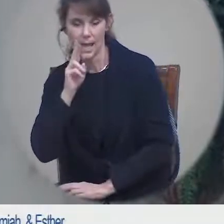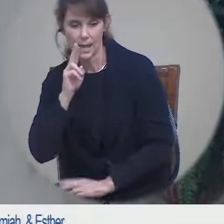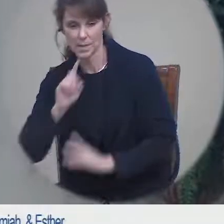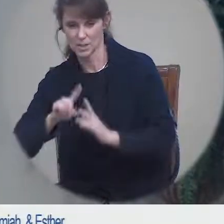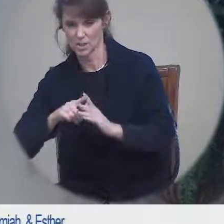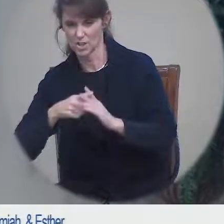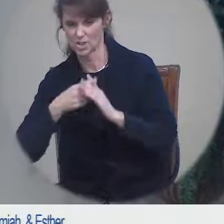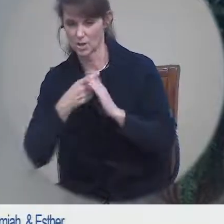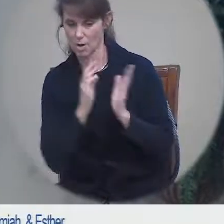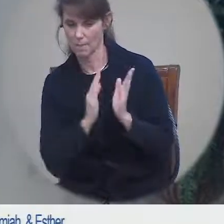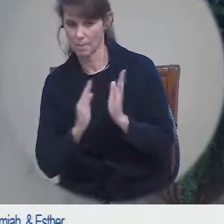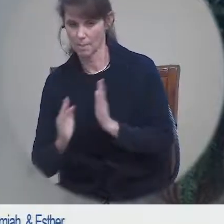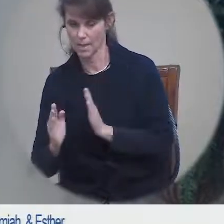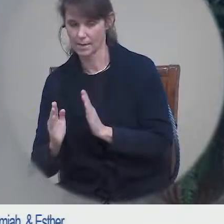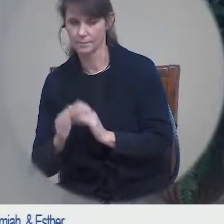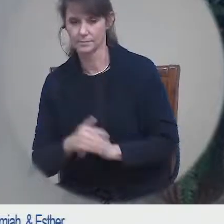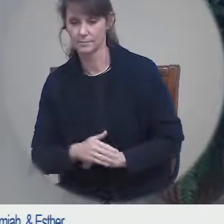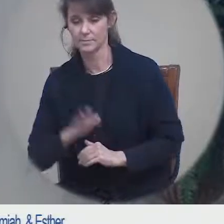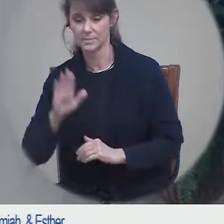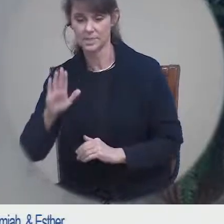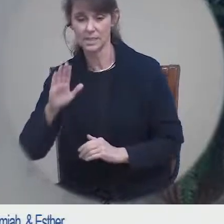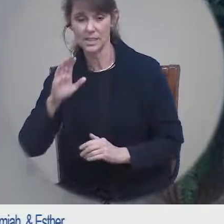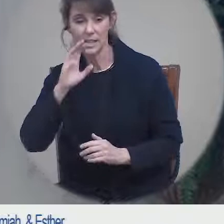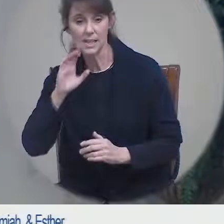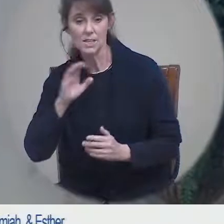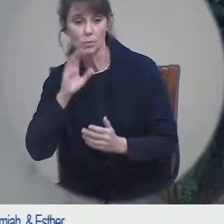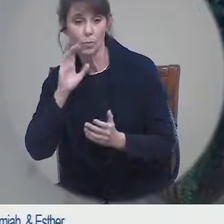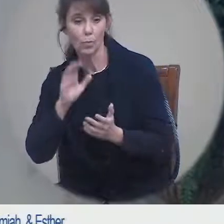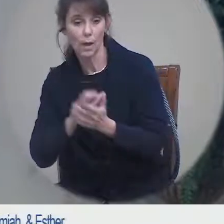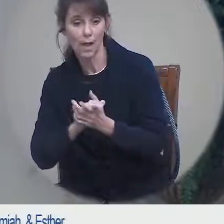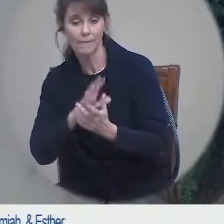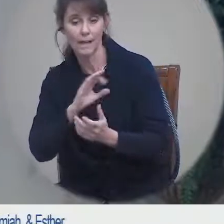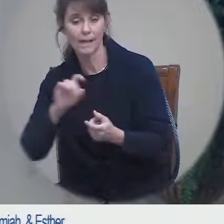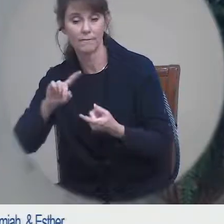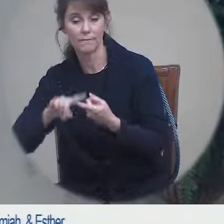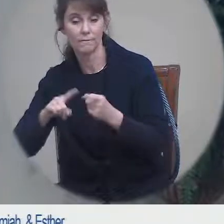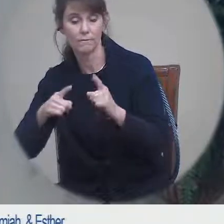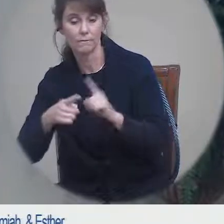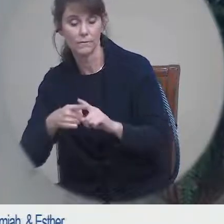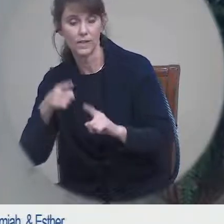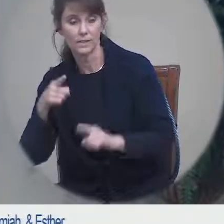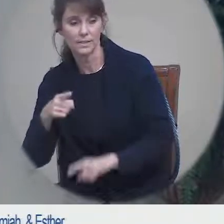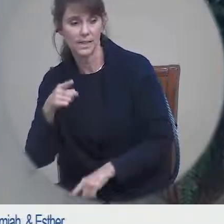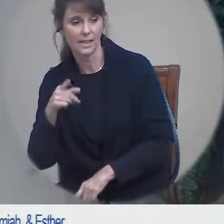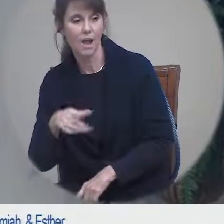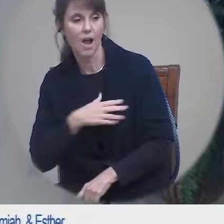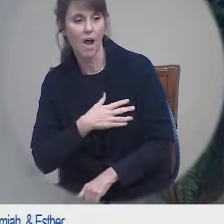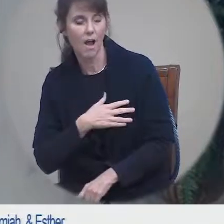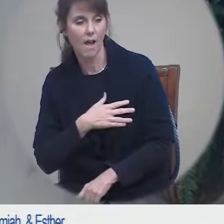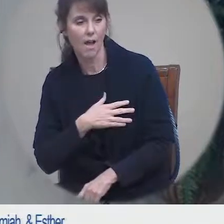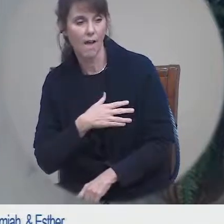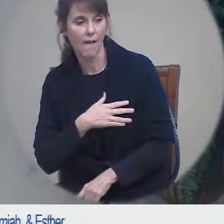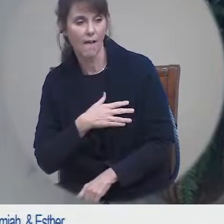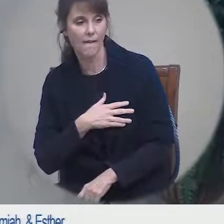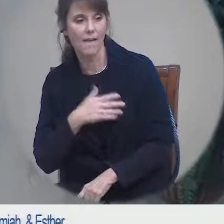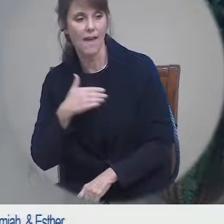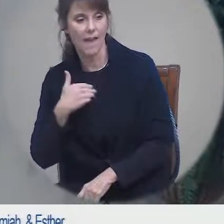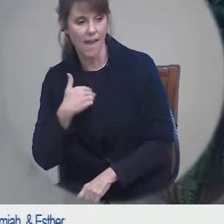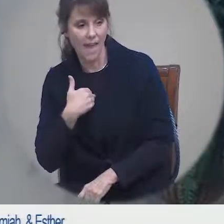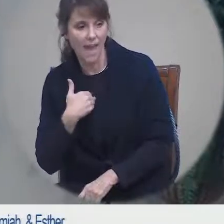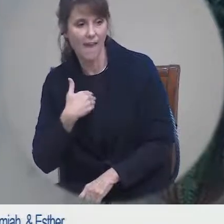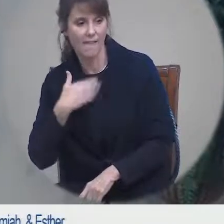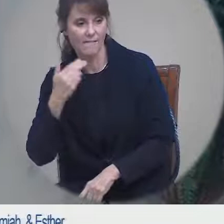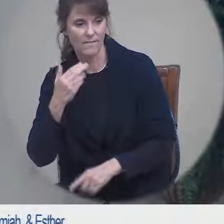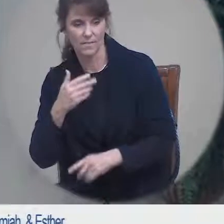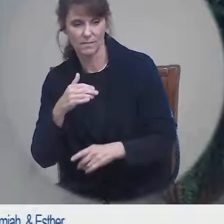Then Zeresh, his wife, and all his friends said to him, Have a tree, most translations say gallows, 50